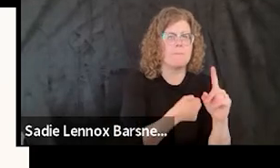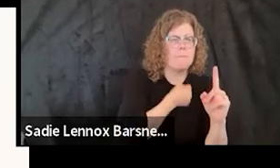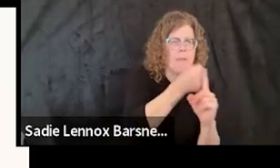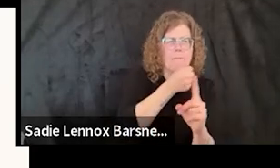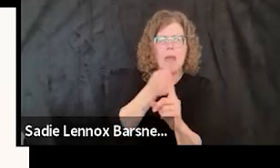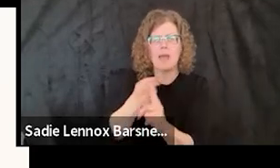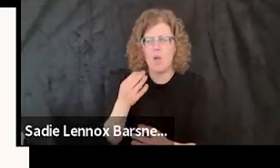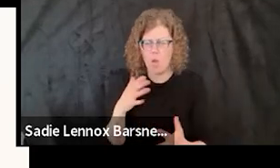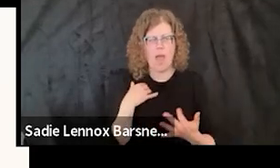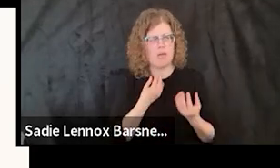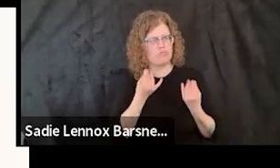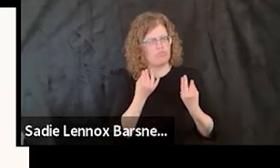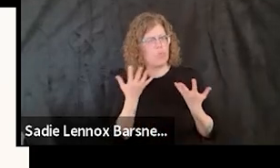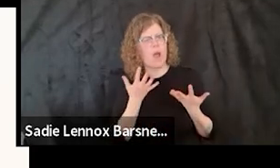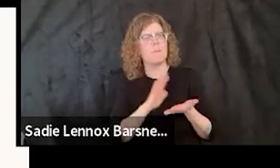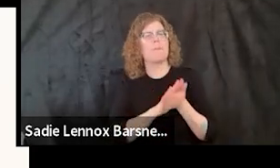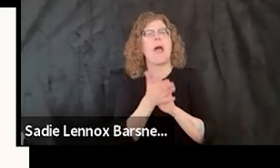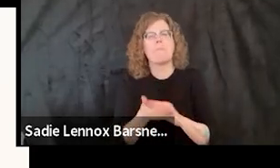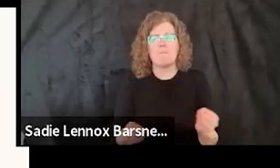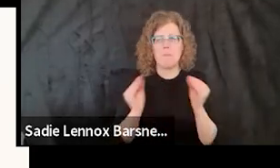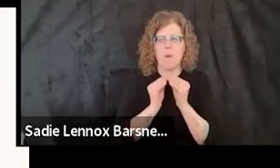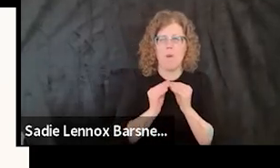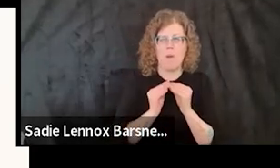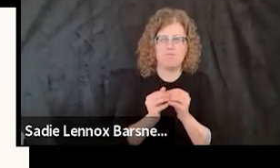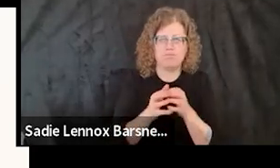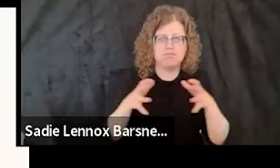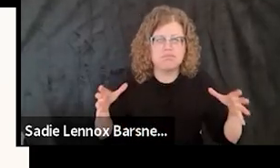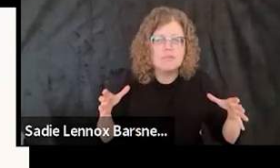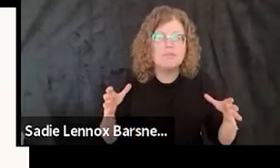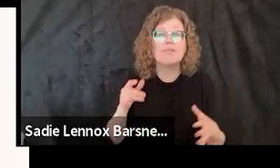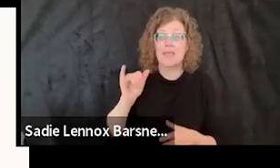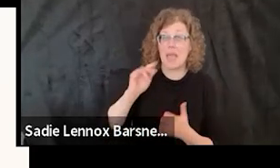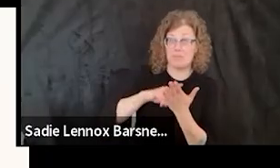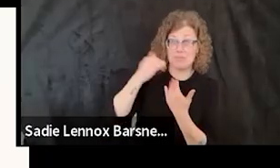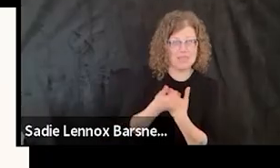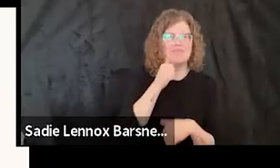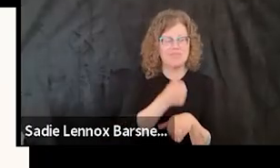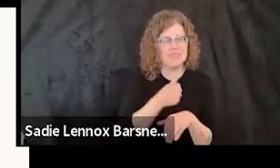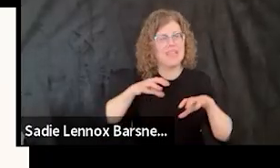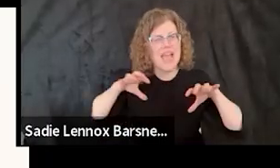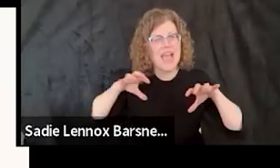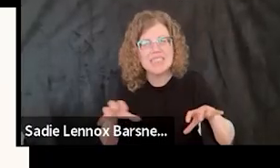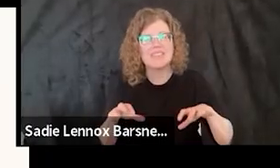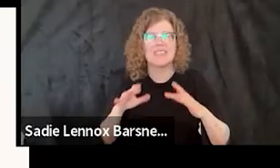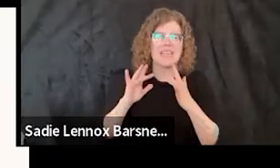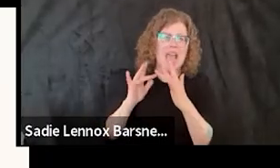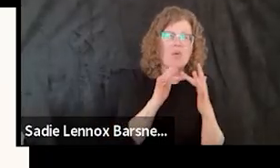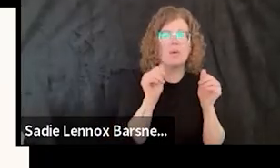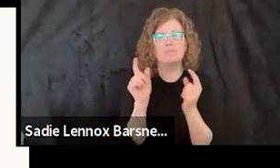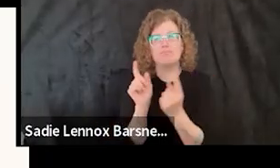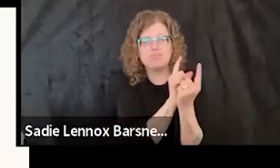For projects that involve actively working with, engaging, or sharing with other people, this is where you describe those